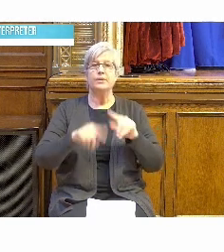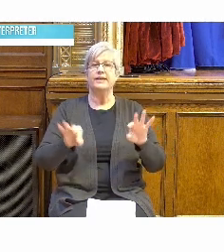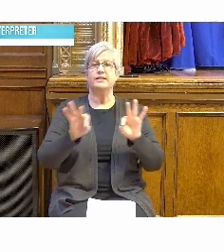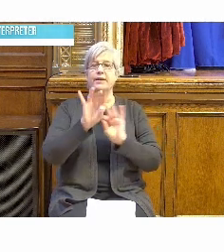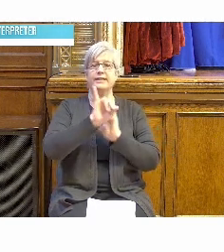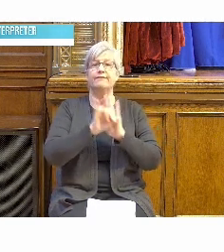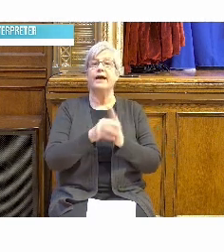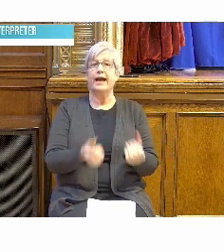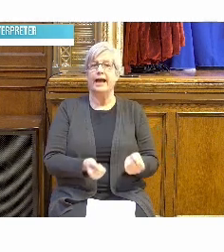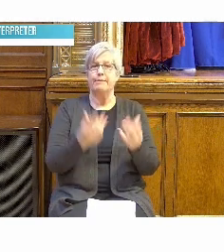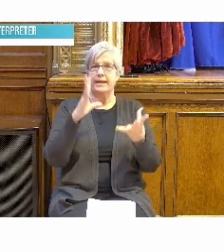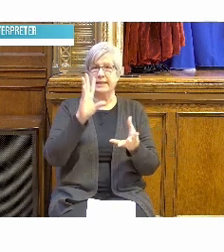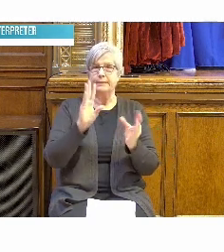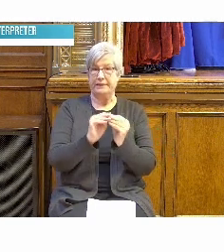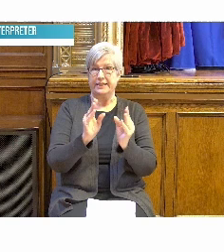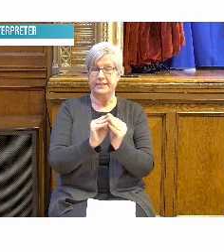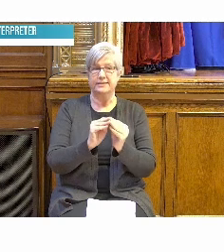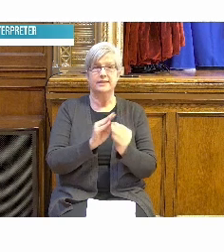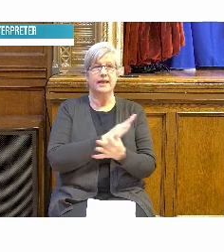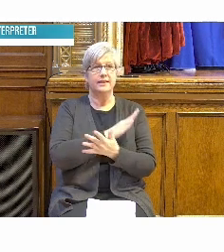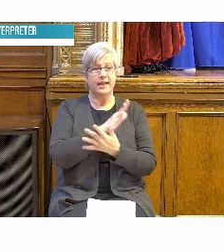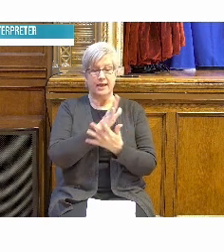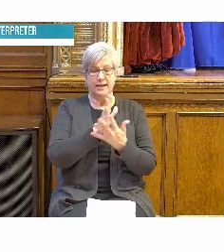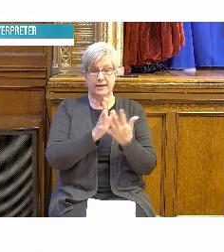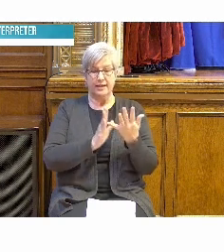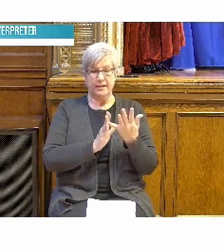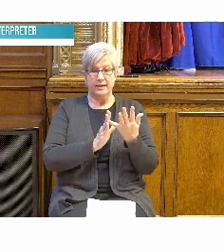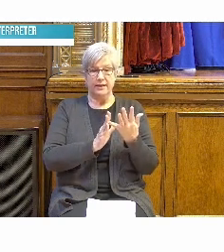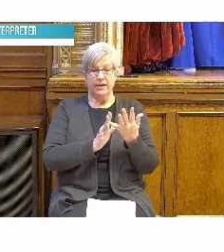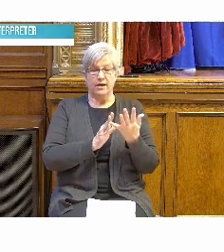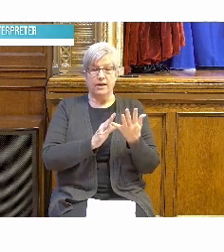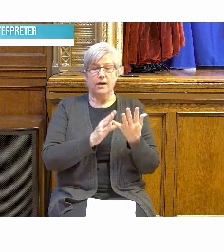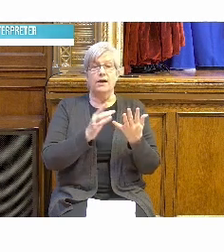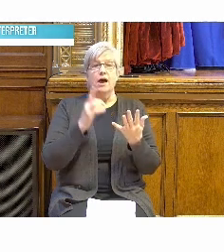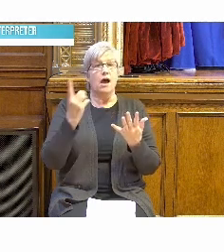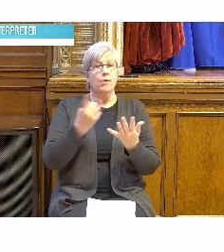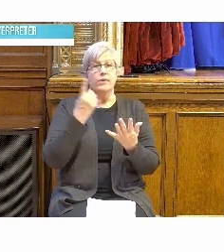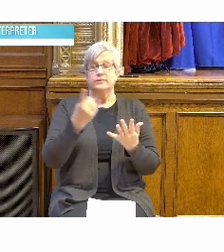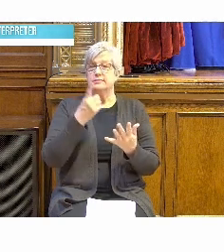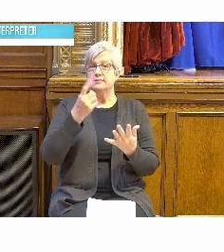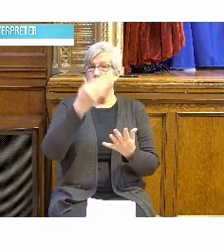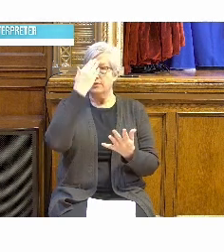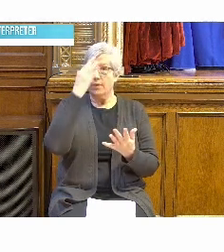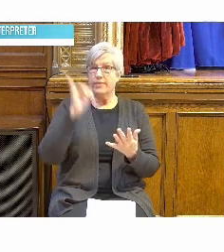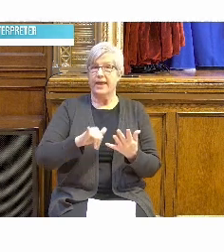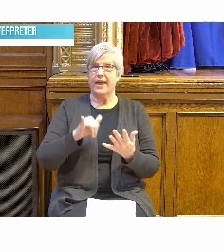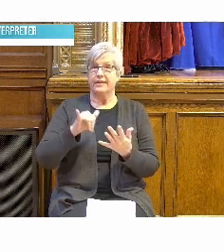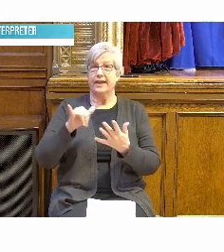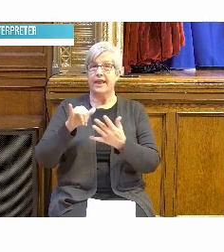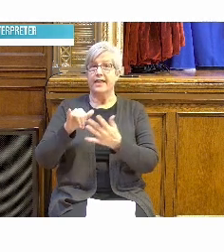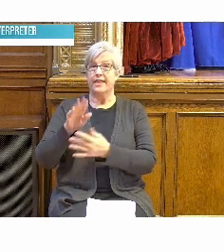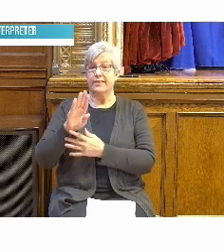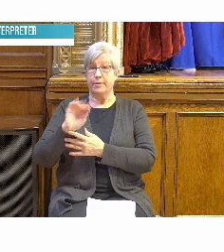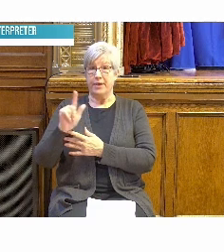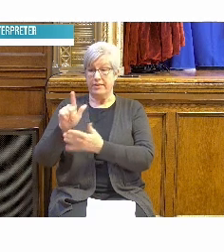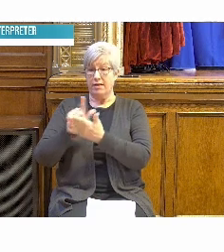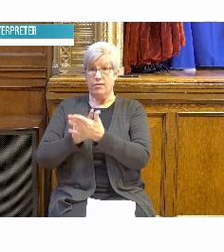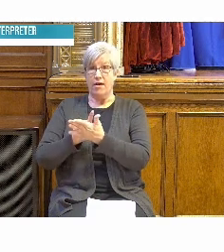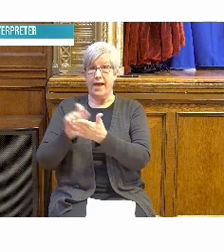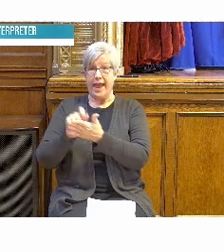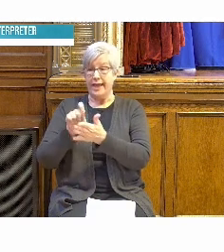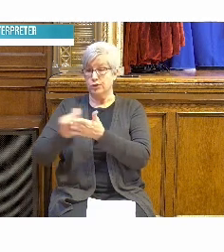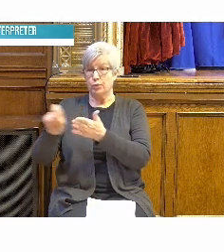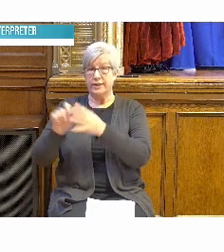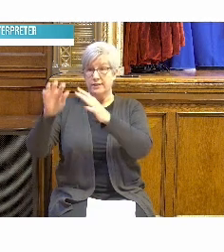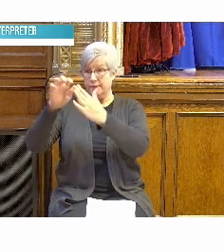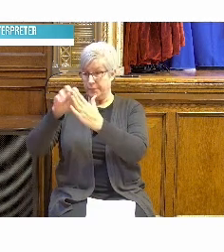factors are critically important. And then I think at all times we have to keep in mind that the legislation, as it is written, does